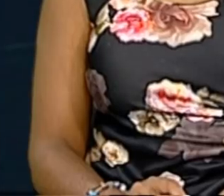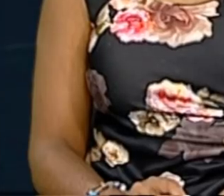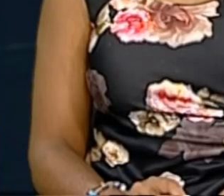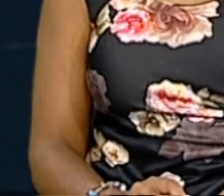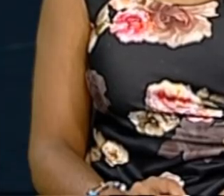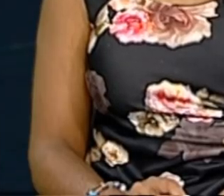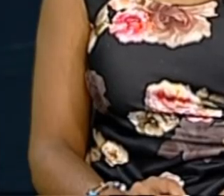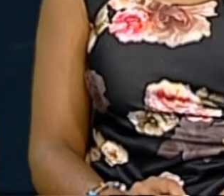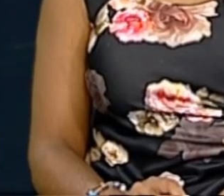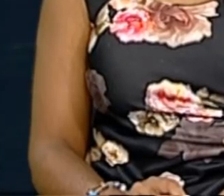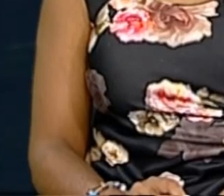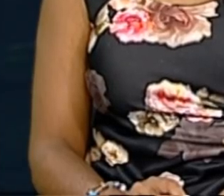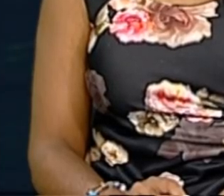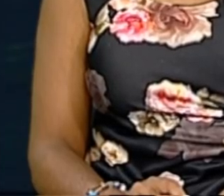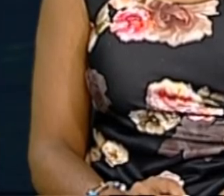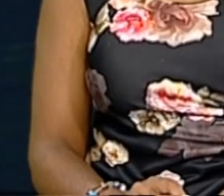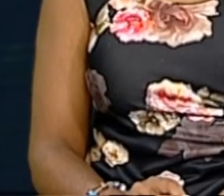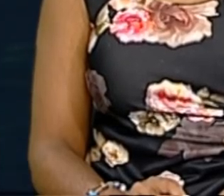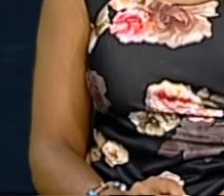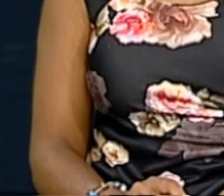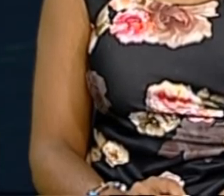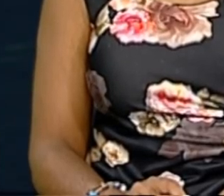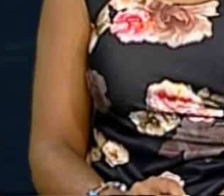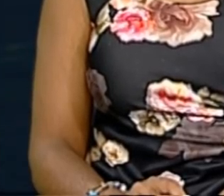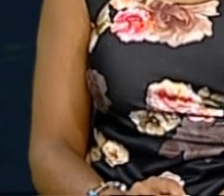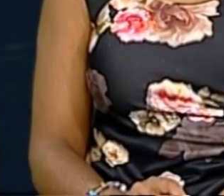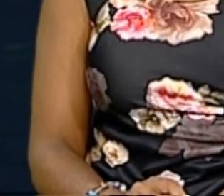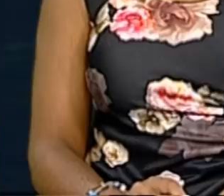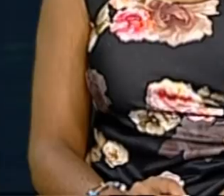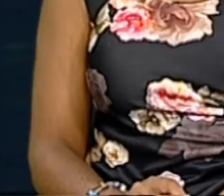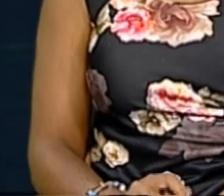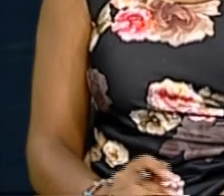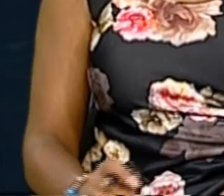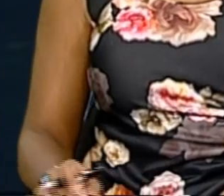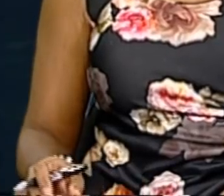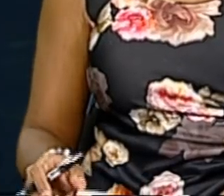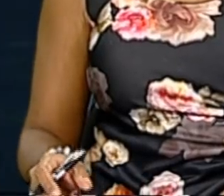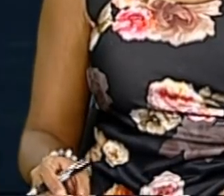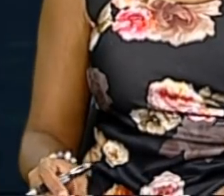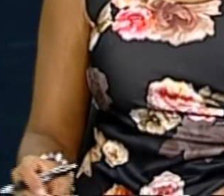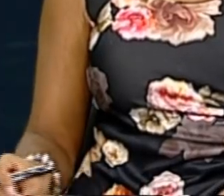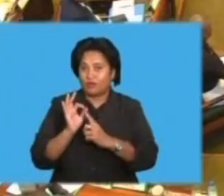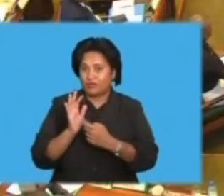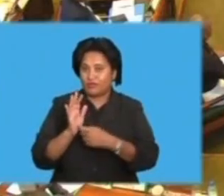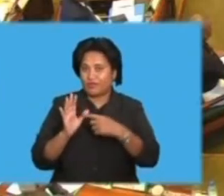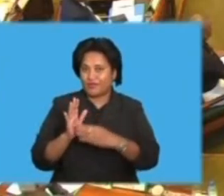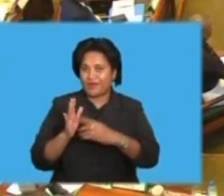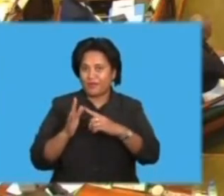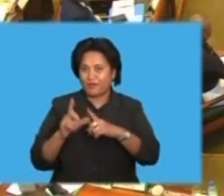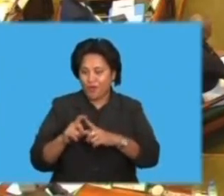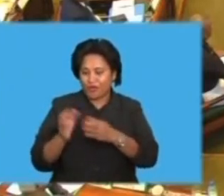of schools that were affected by Cyclone Winston was asked by the opposition side. Savada Tambor reports.